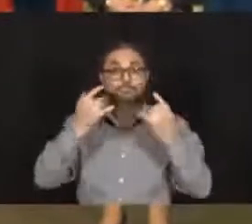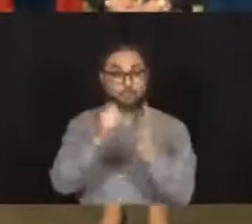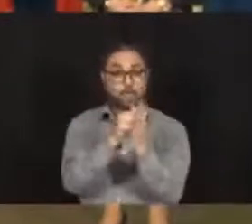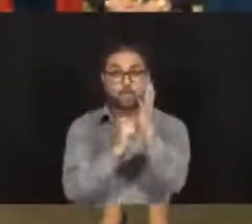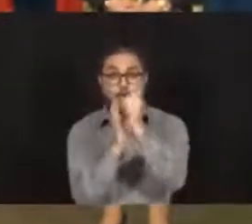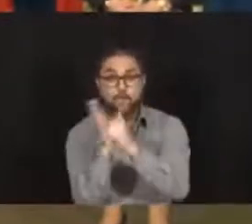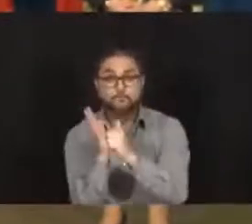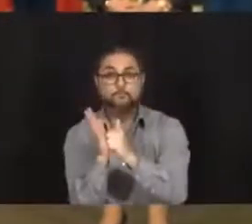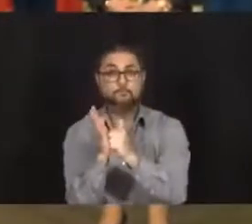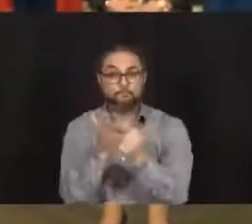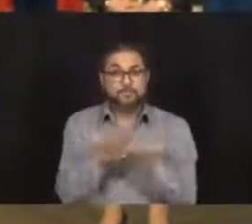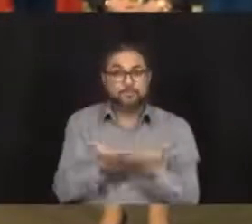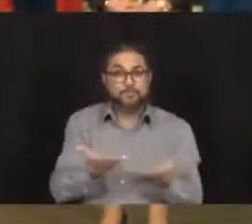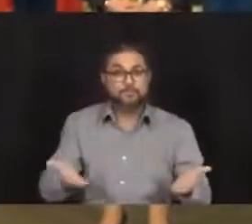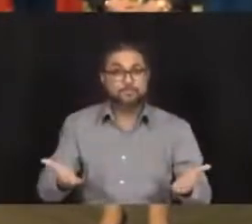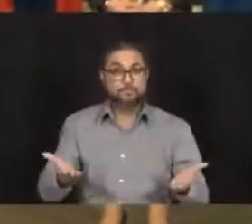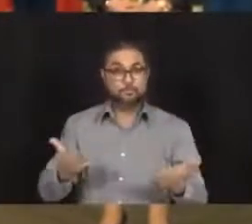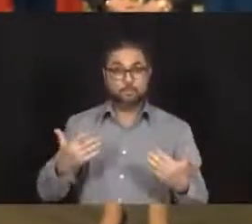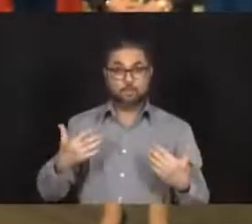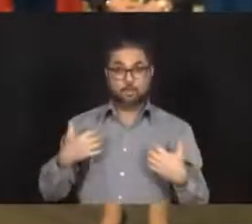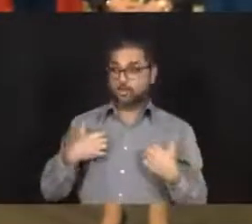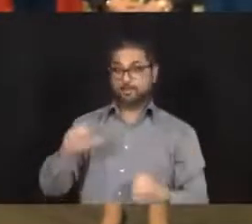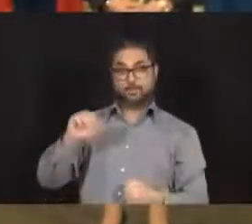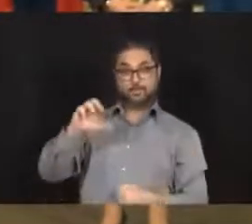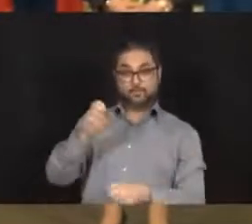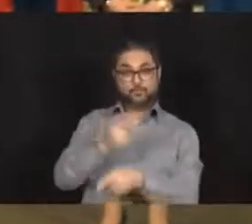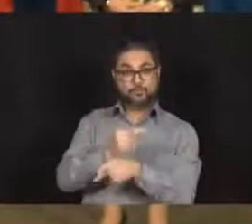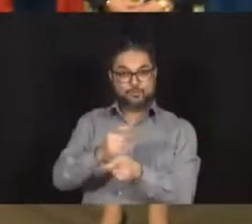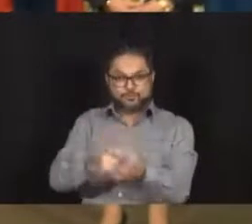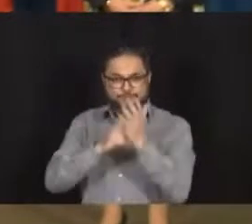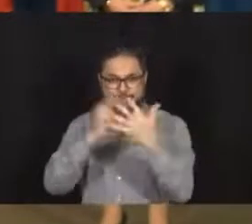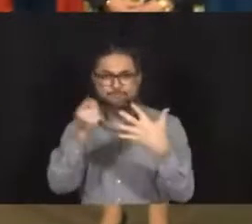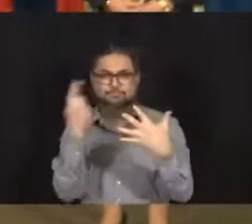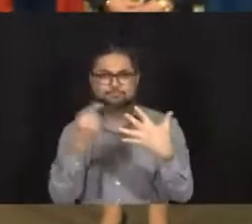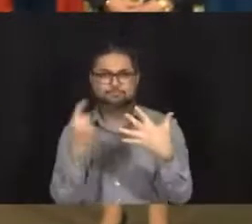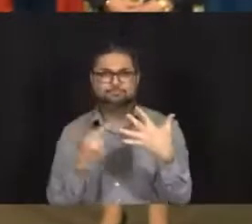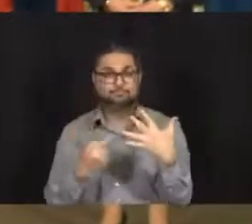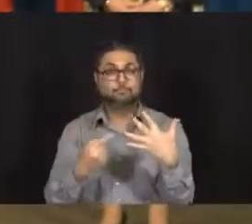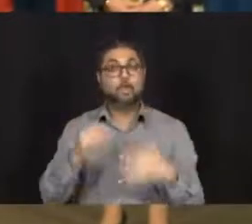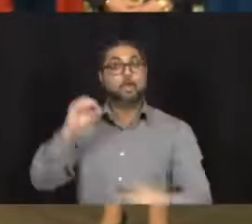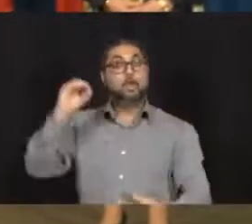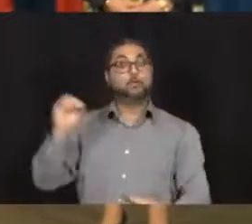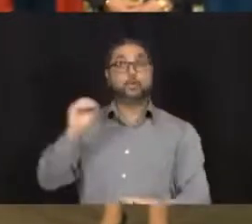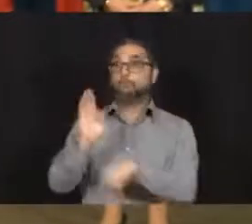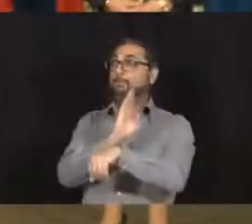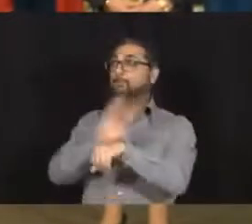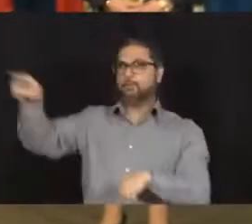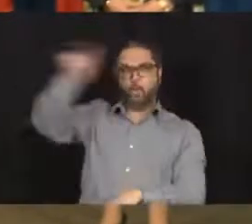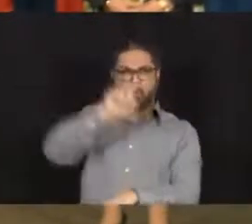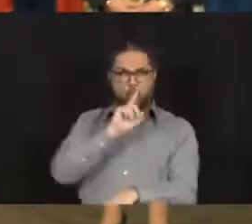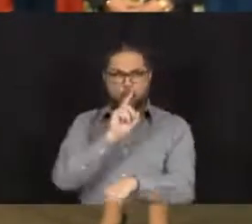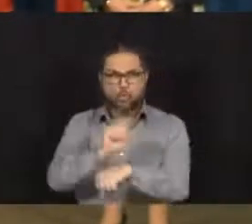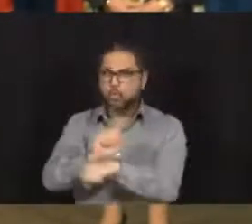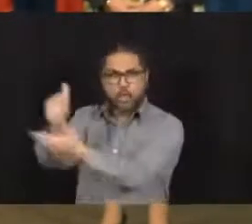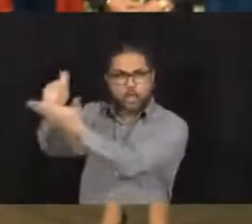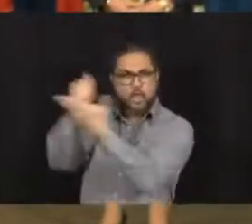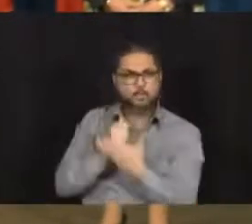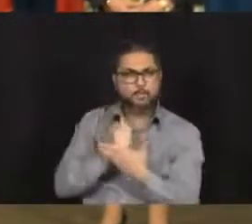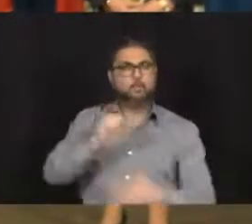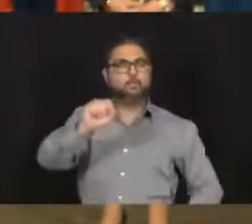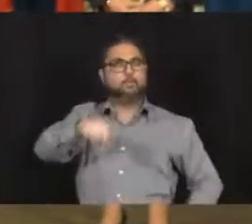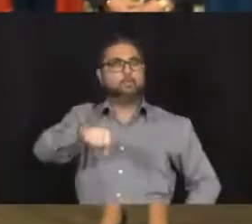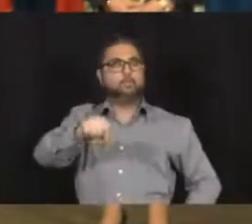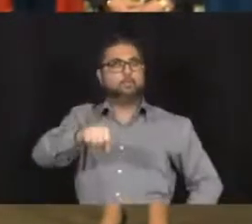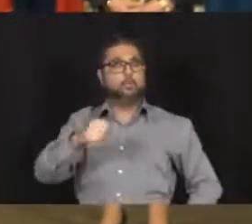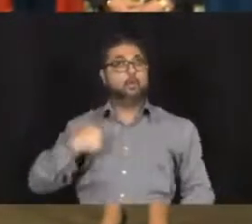workers need. And Ontario businesses have stepped up. We're mobilizing our manufacturing might. We're